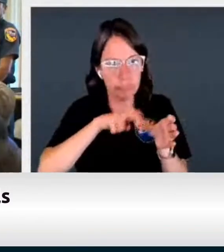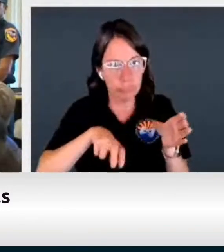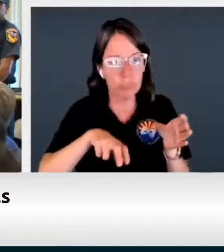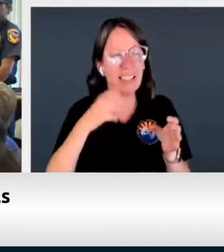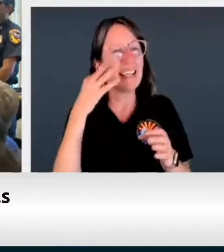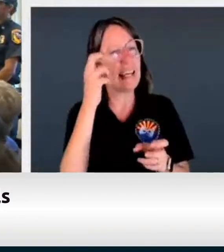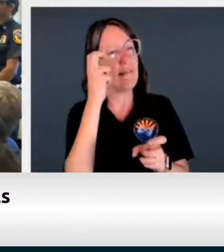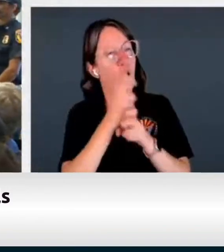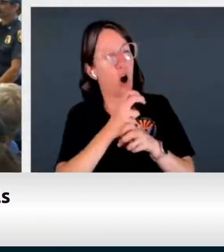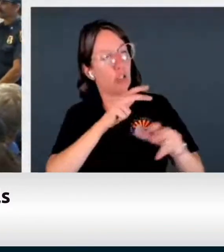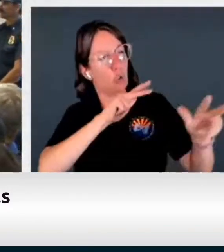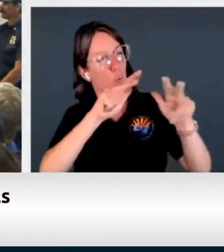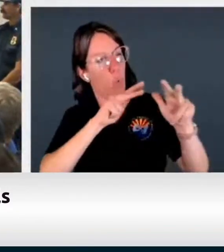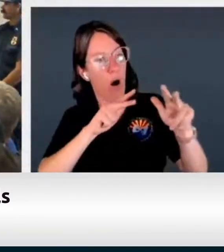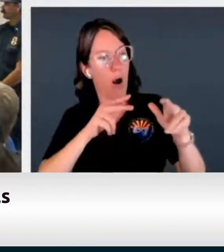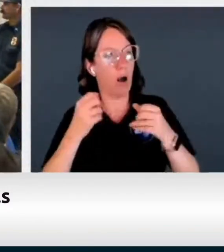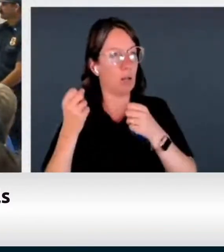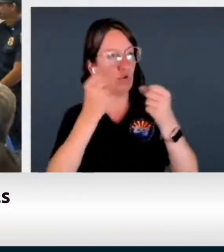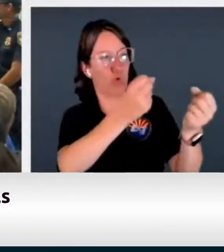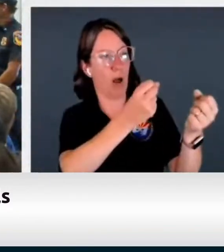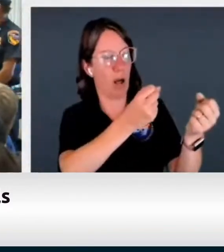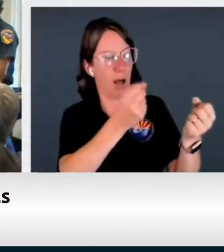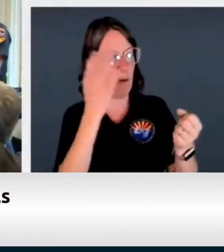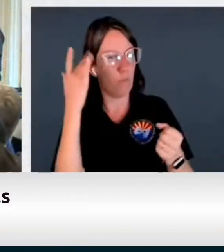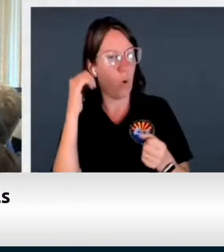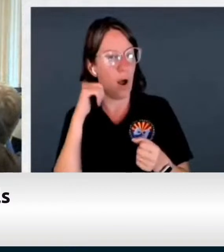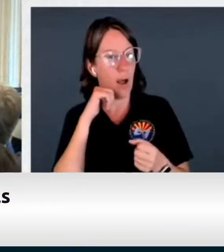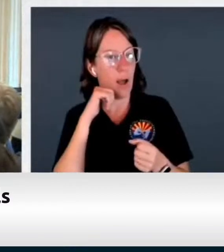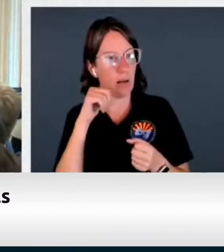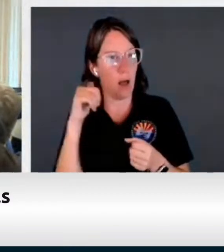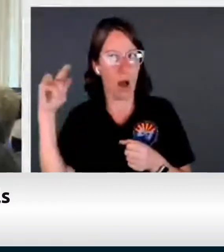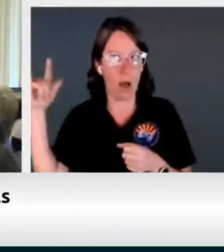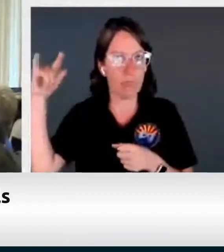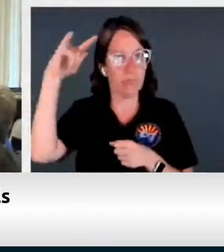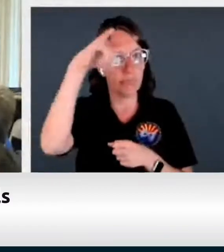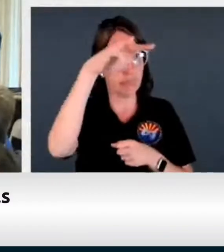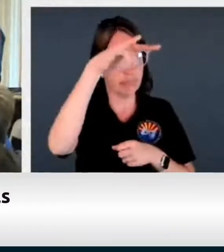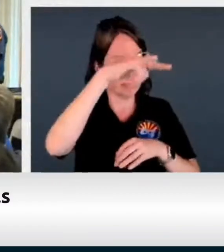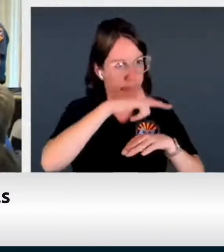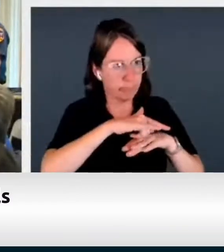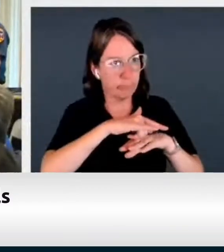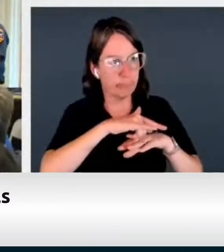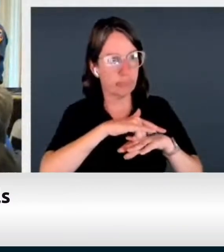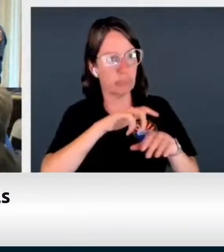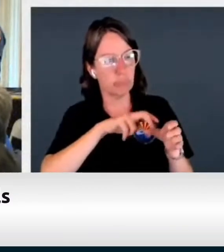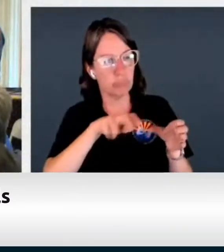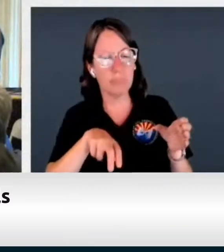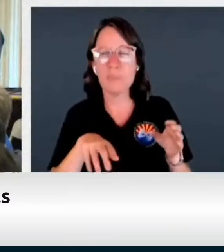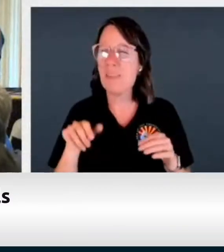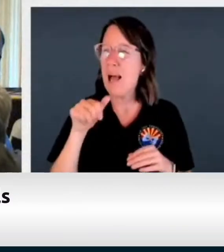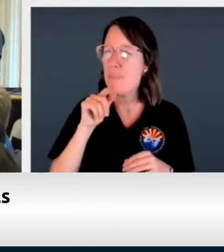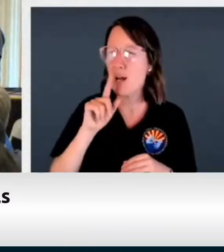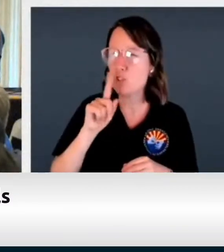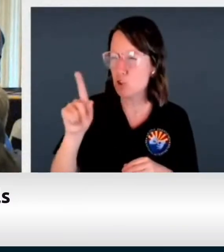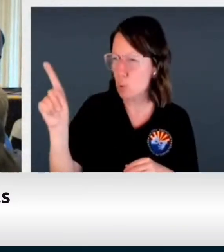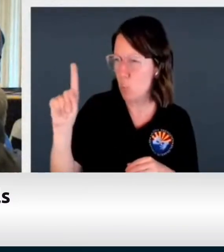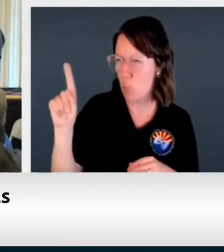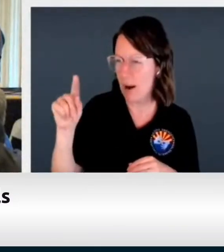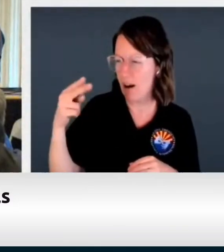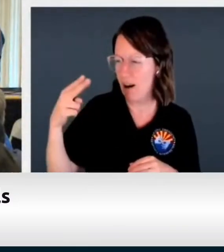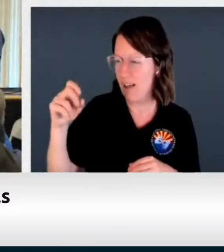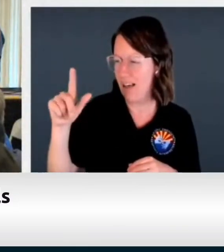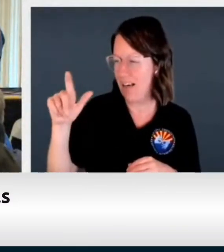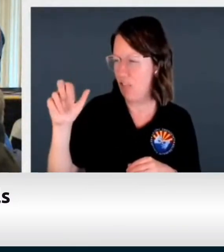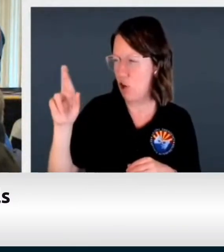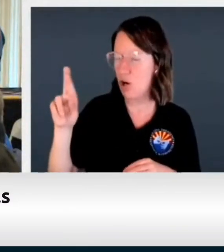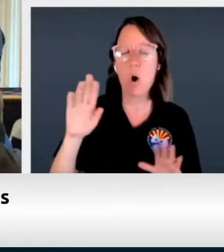Okay, for the first one, I would need to be a little bit more general. I don't know exactly where Heller Lane is. What is it?